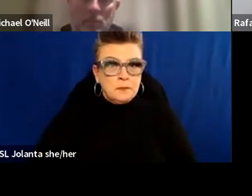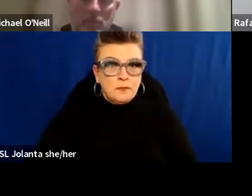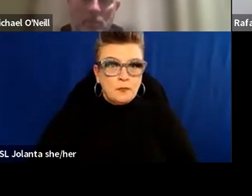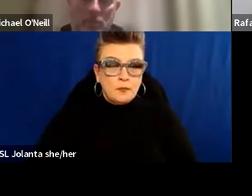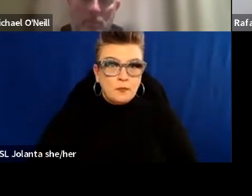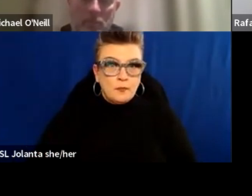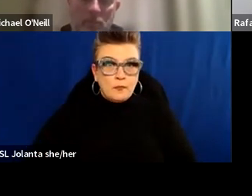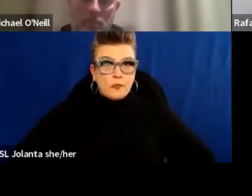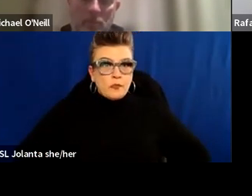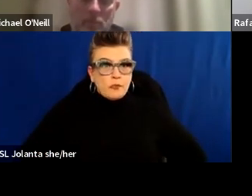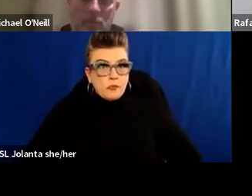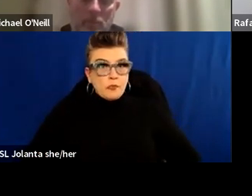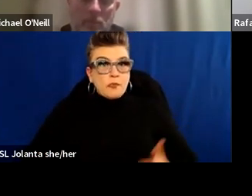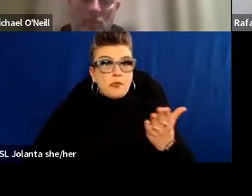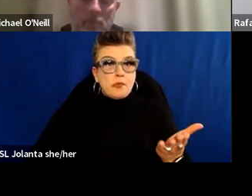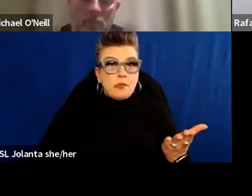ms lapera